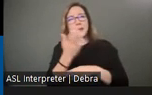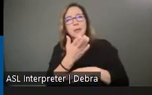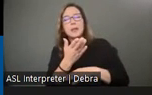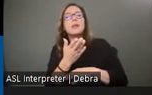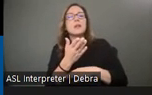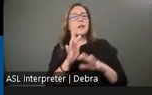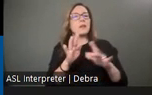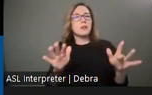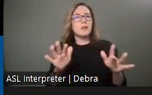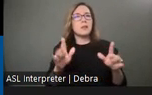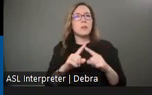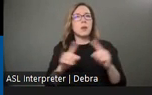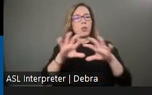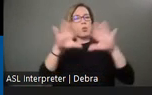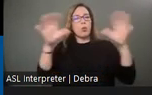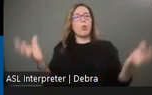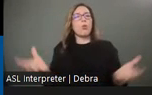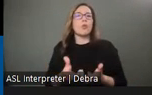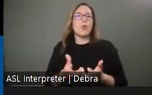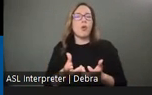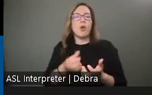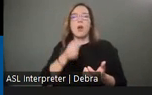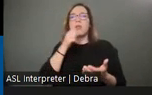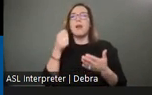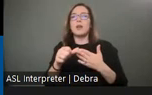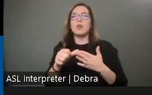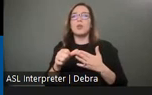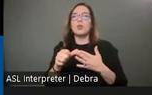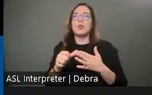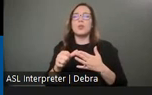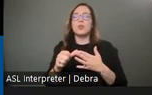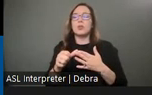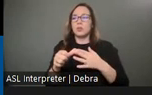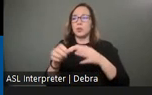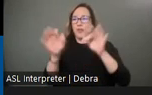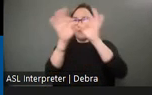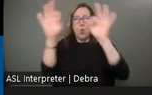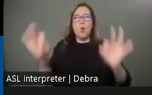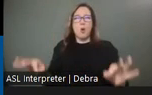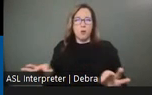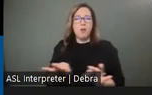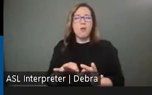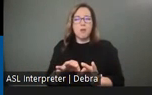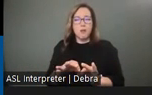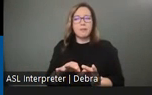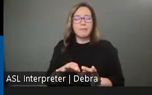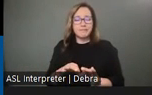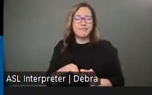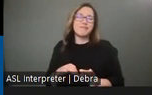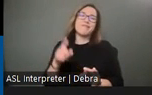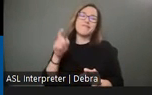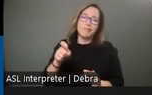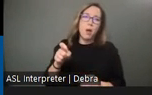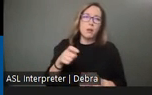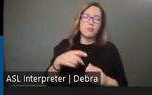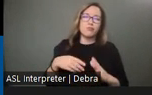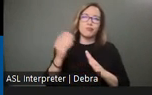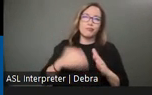the overall letter itself, the form that goes with it, still has to go through that OMB